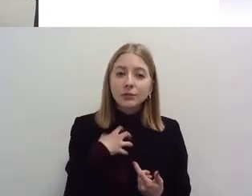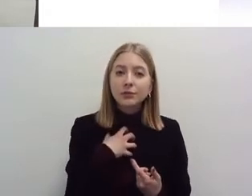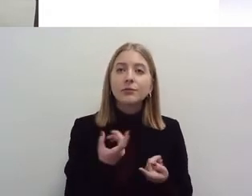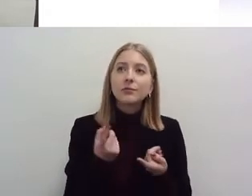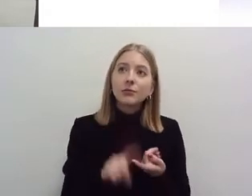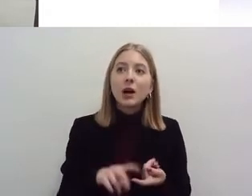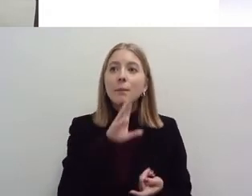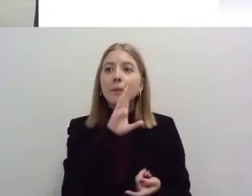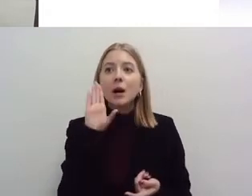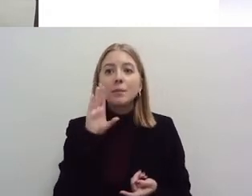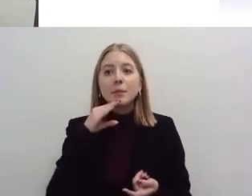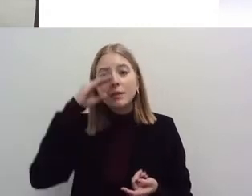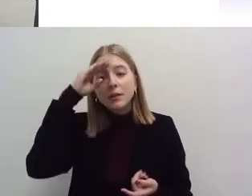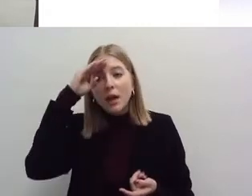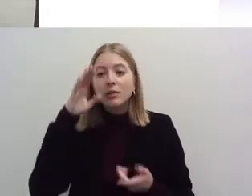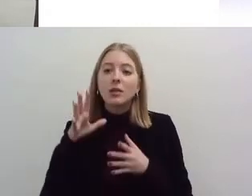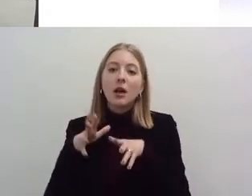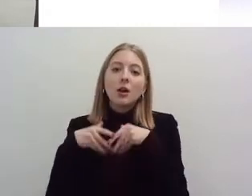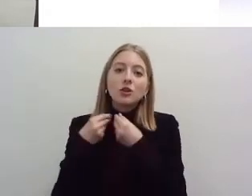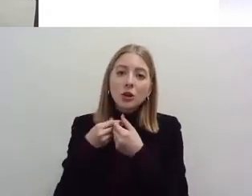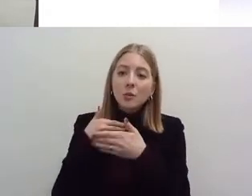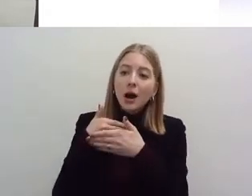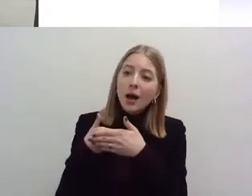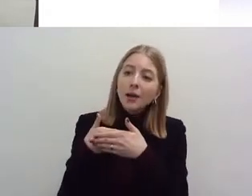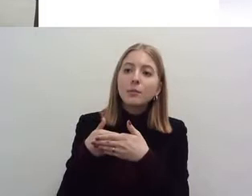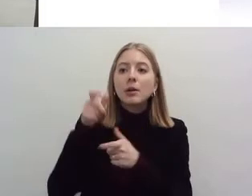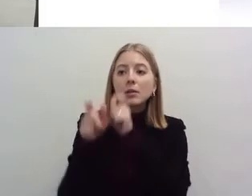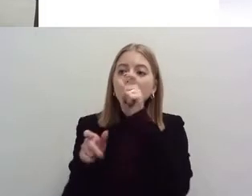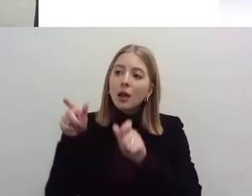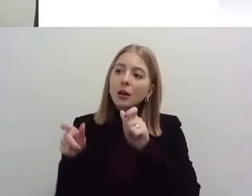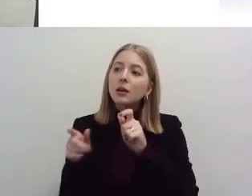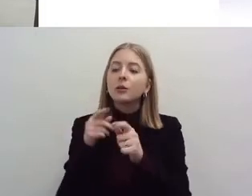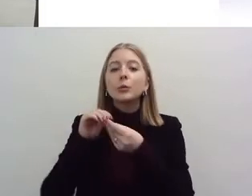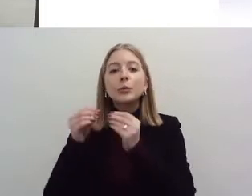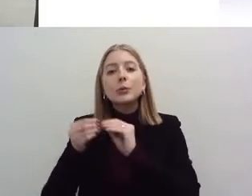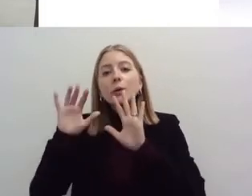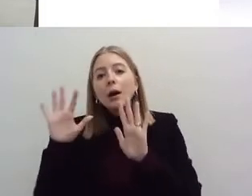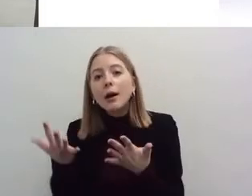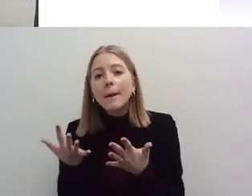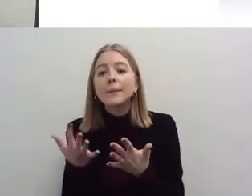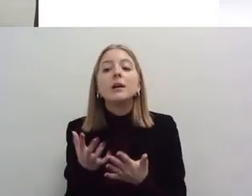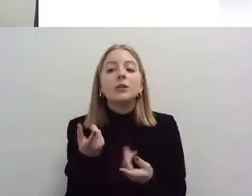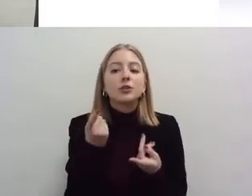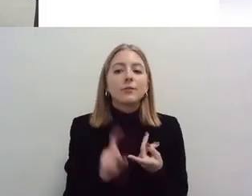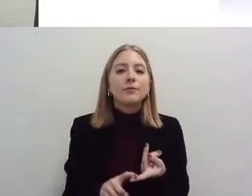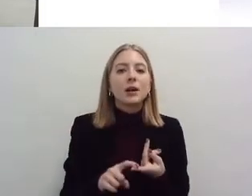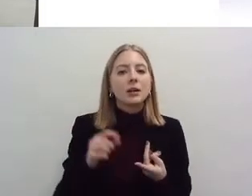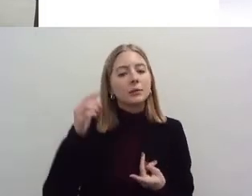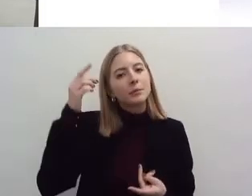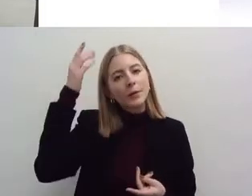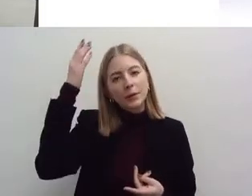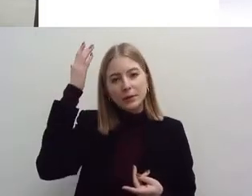And this lays the foundation for good mental health throughout our entire lives because our ability to connect with